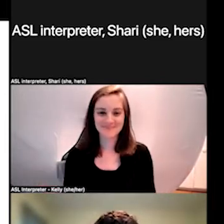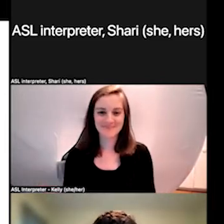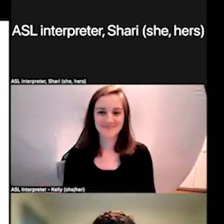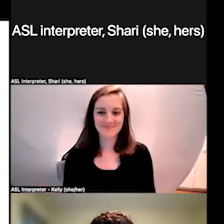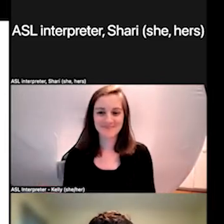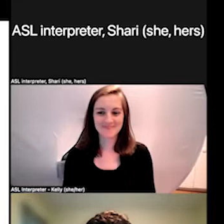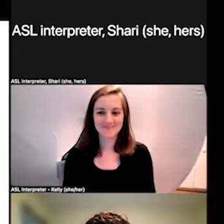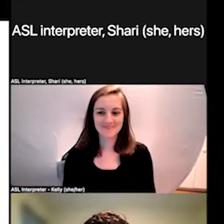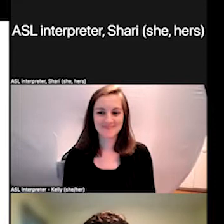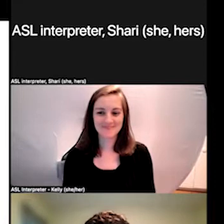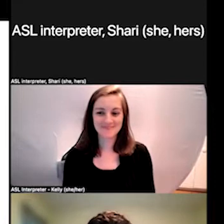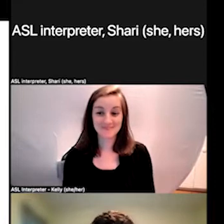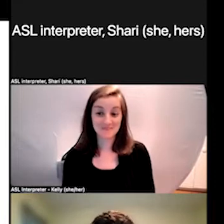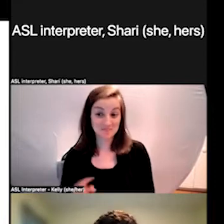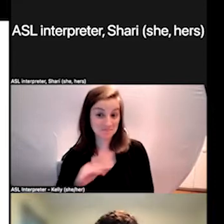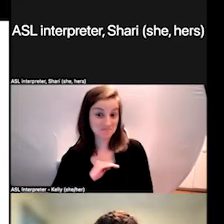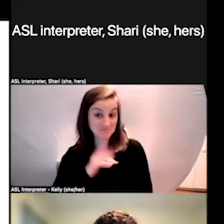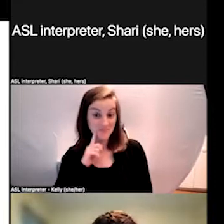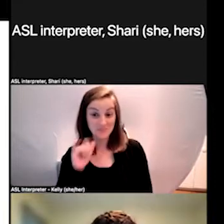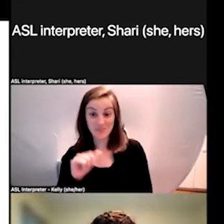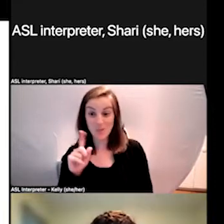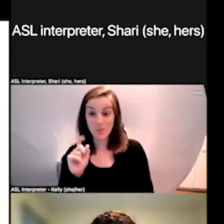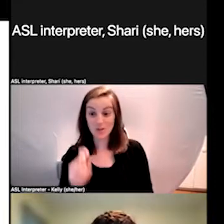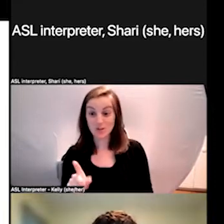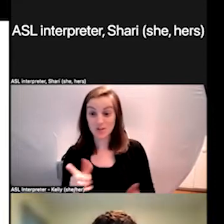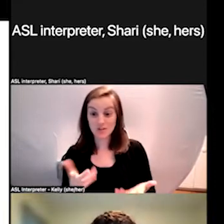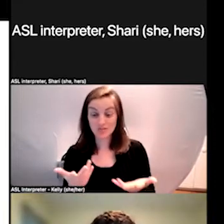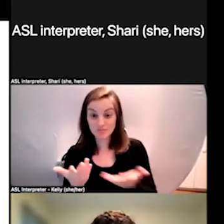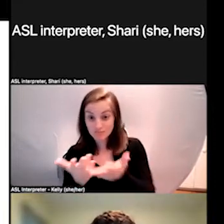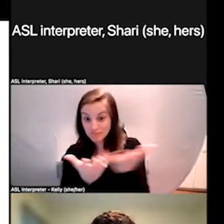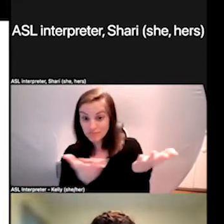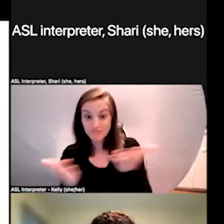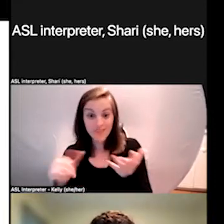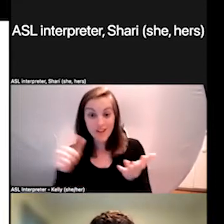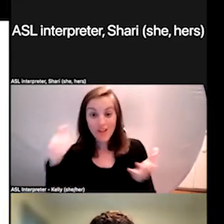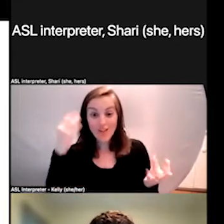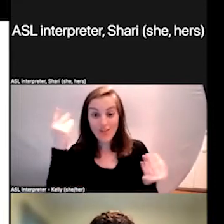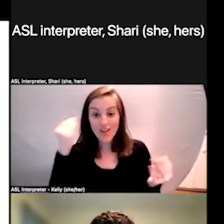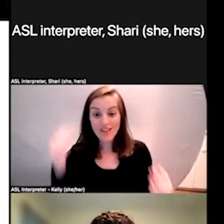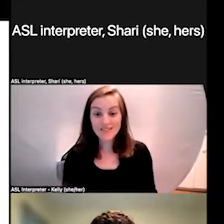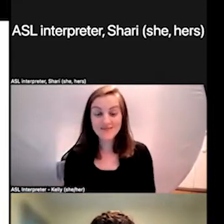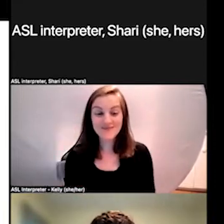That's what I had for this question. People have other thoughts on it.